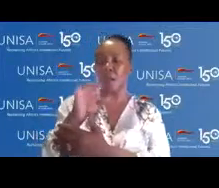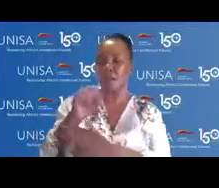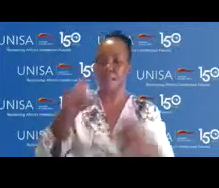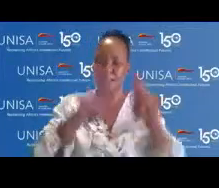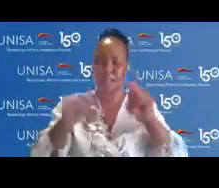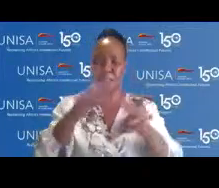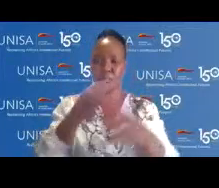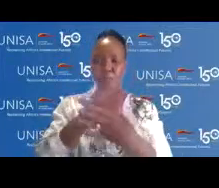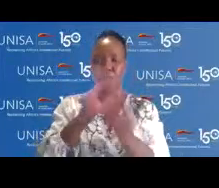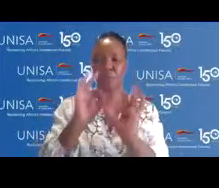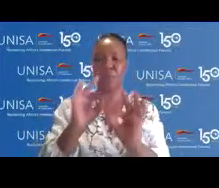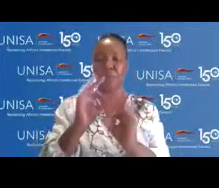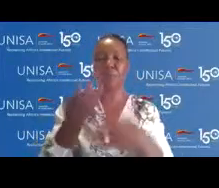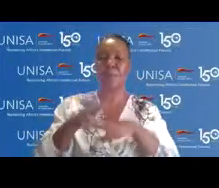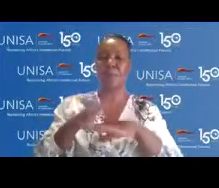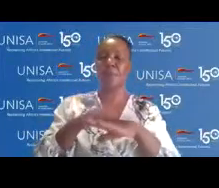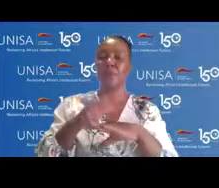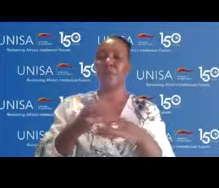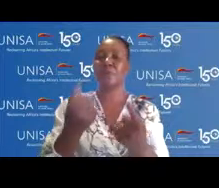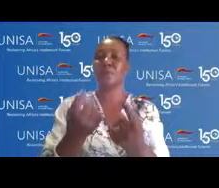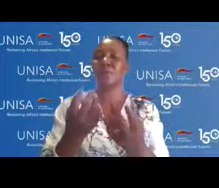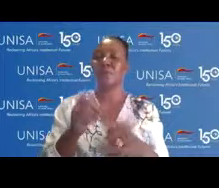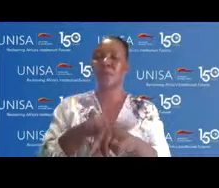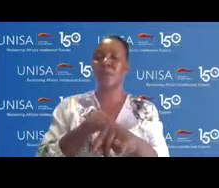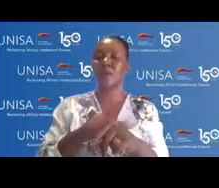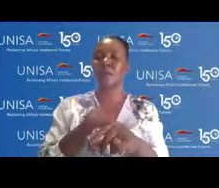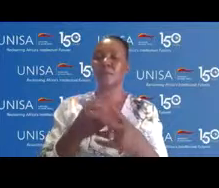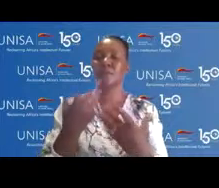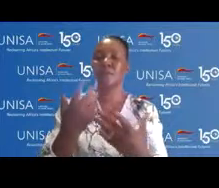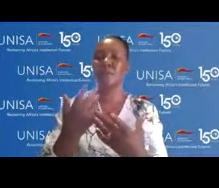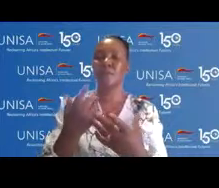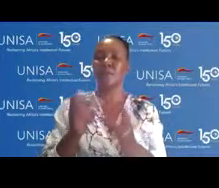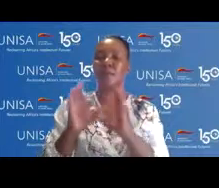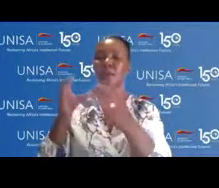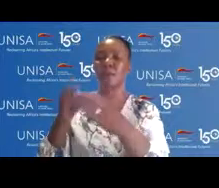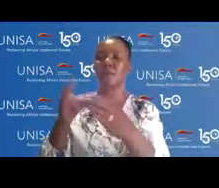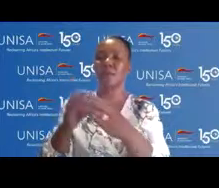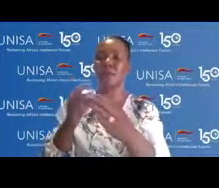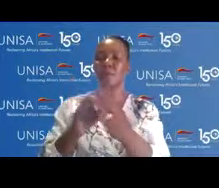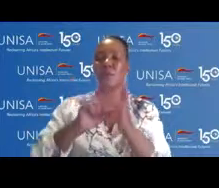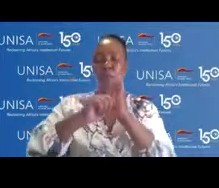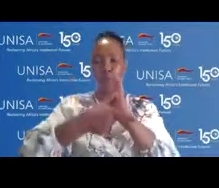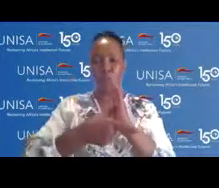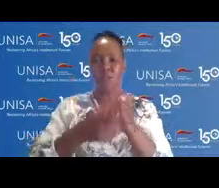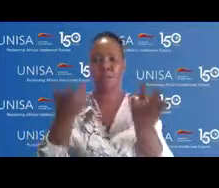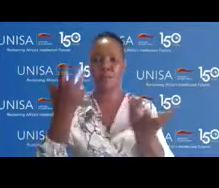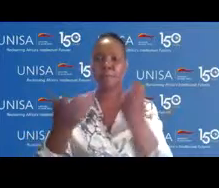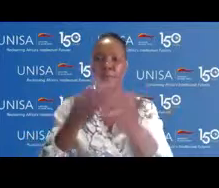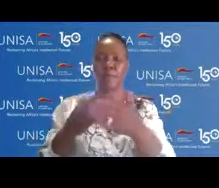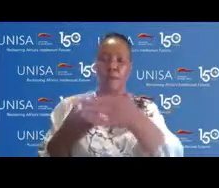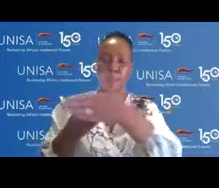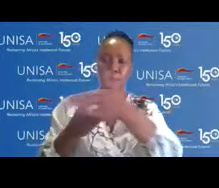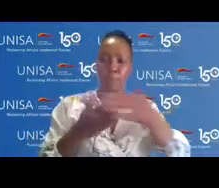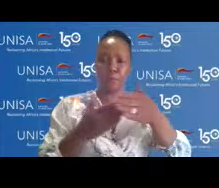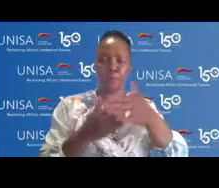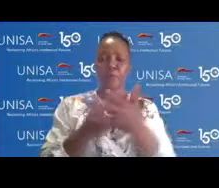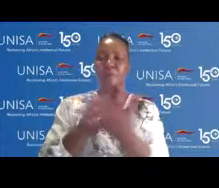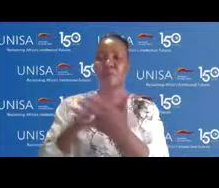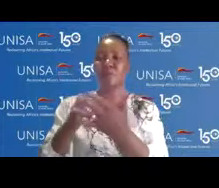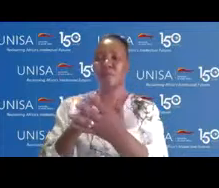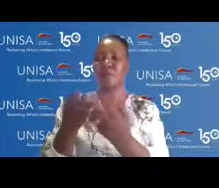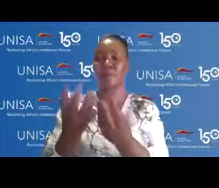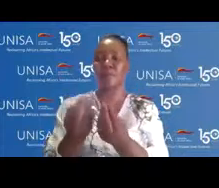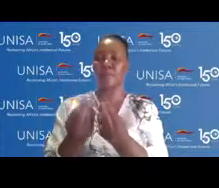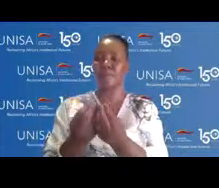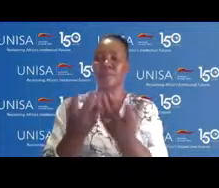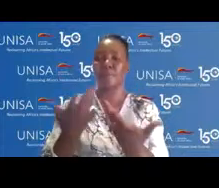times some companies, they bring in policies, firewall policies that might actually block certain aspects. So that's why it's